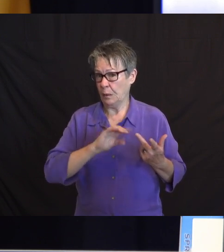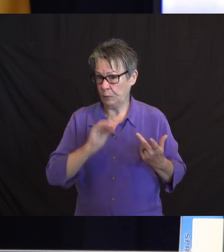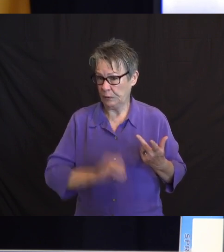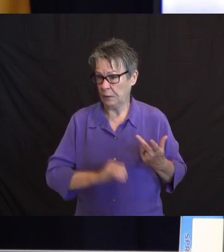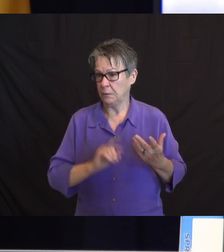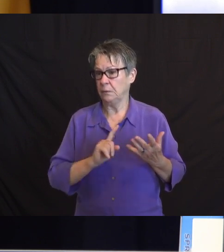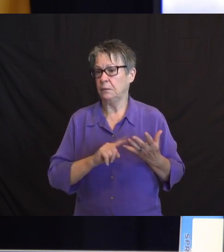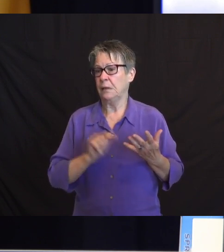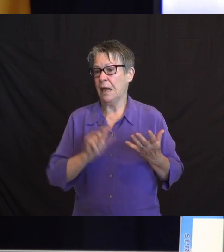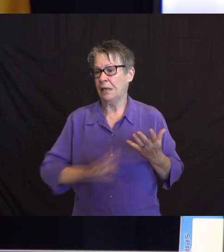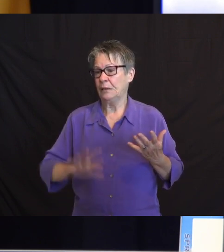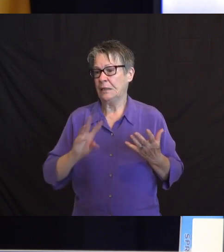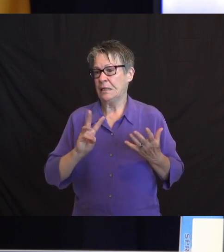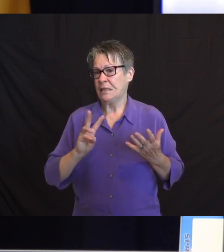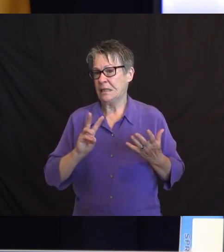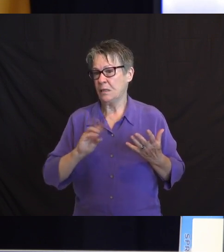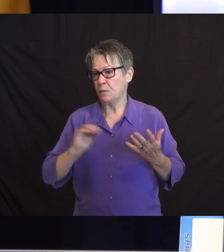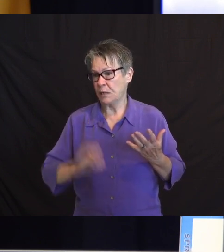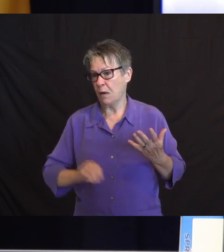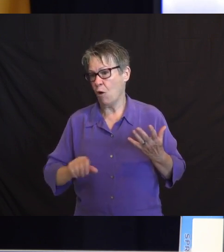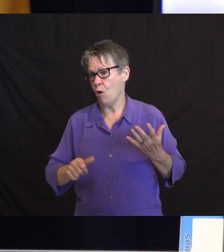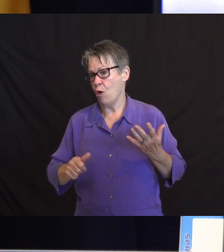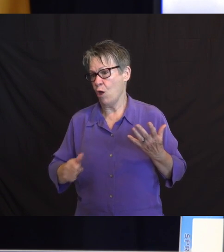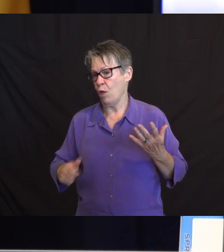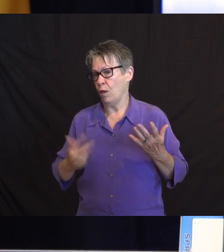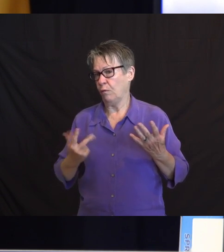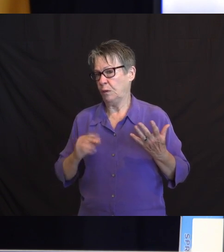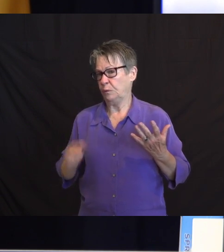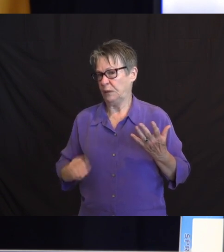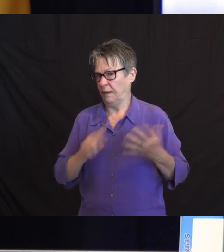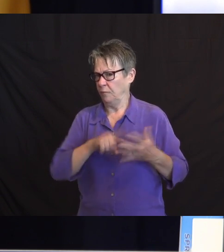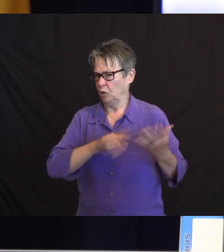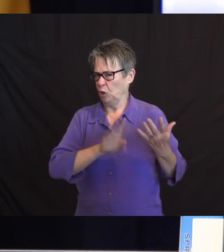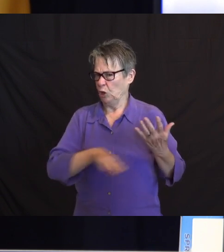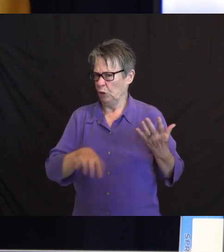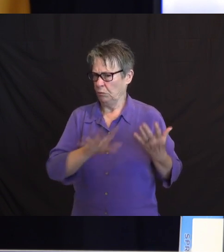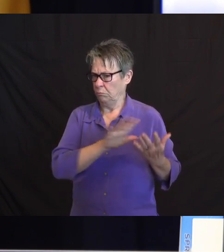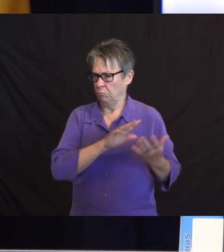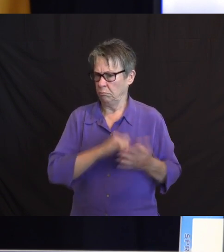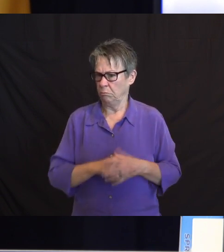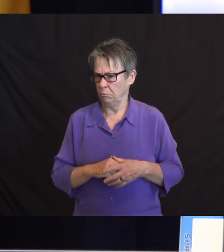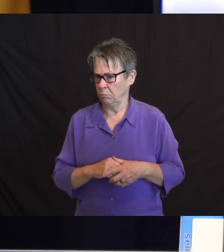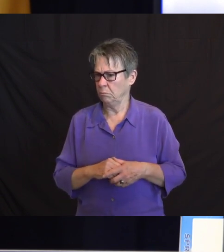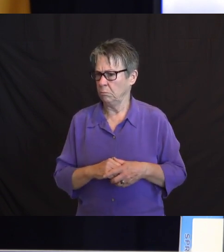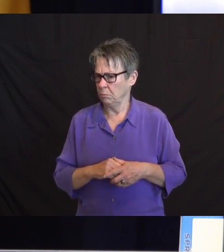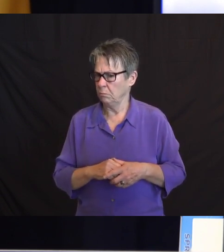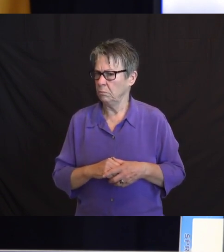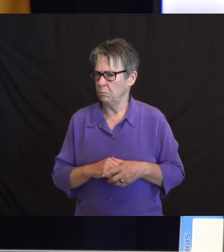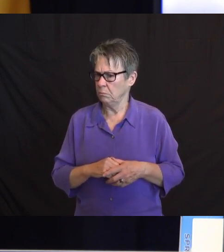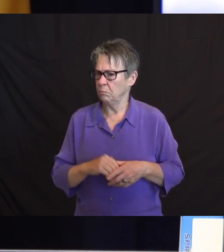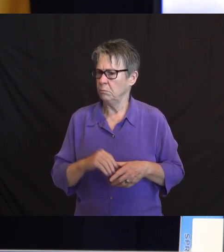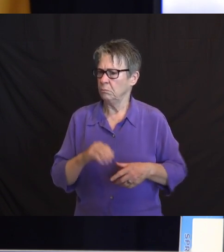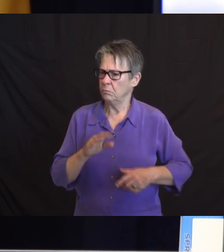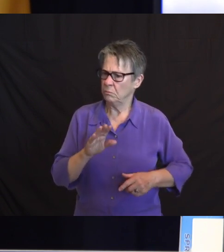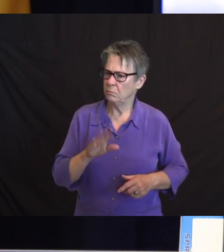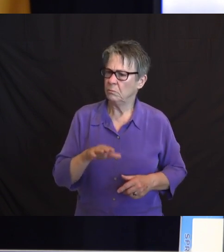Asian, 6%, and other, 3%. I want to emphasize that although the population size is small, it appears to